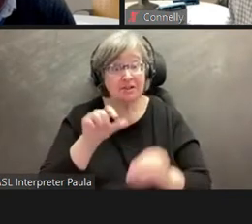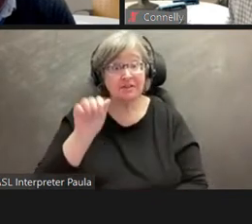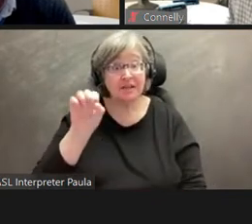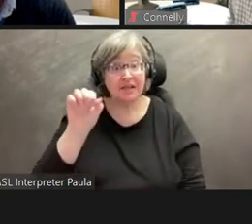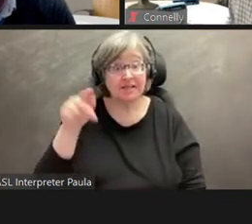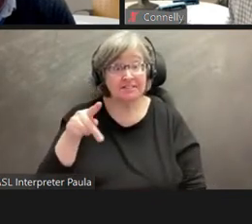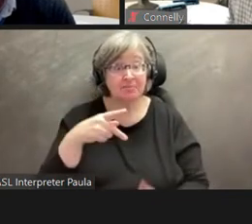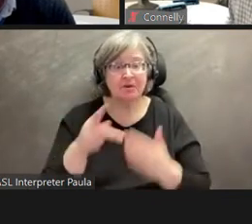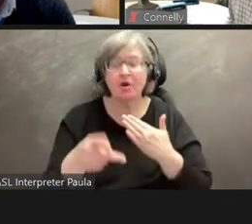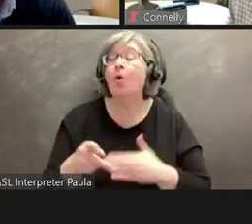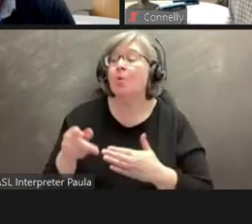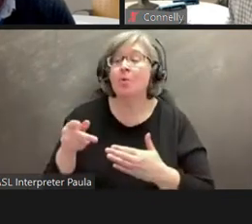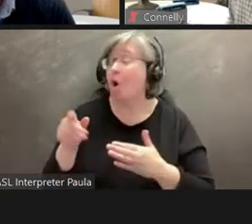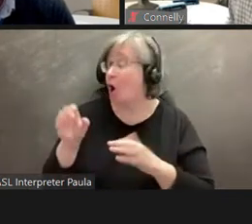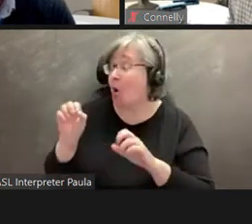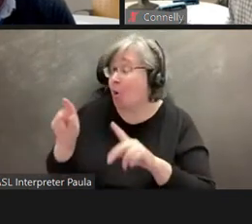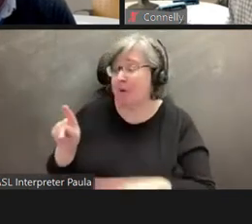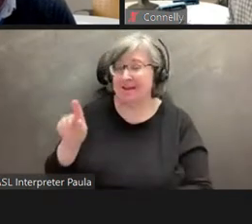Oh, hey, Barbara.